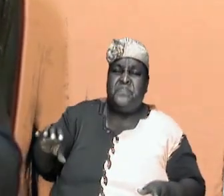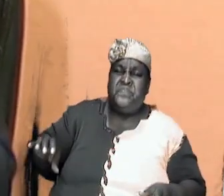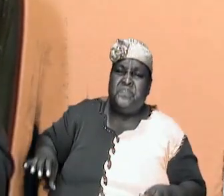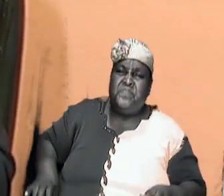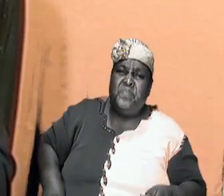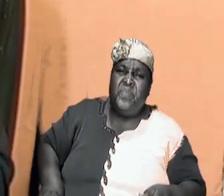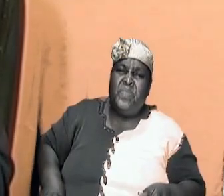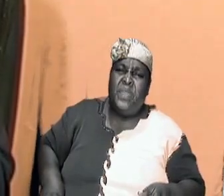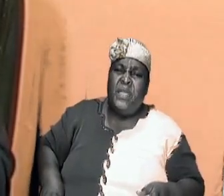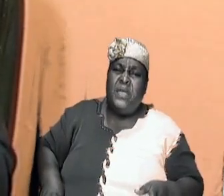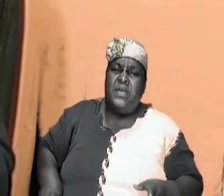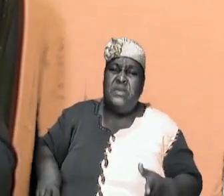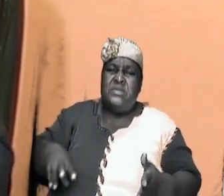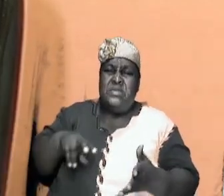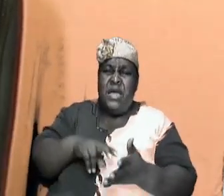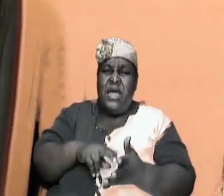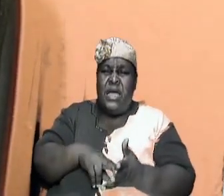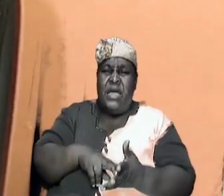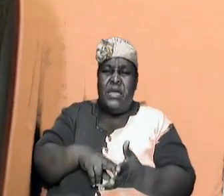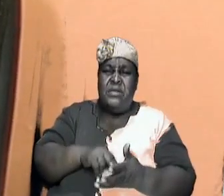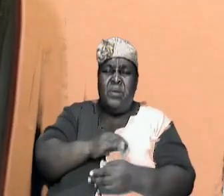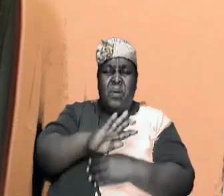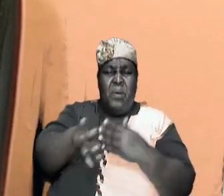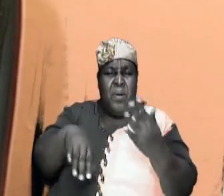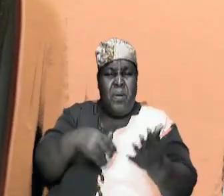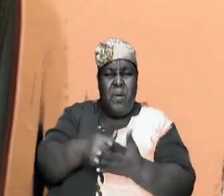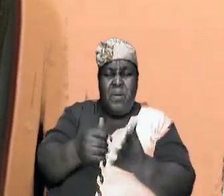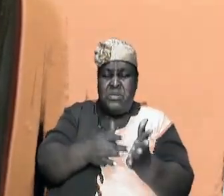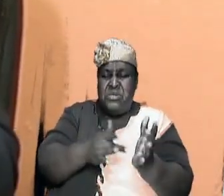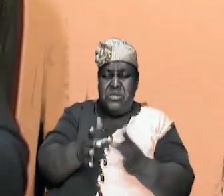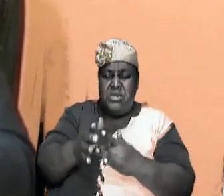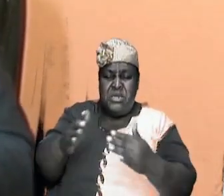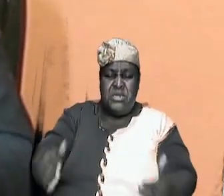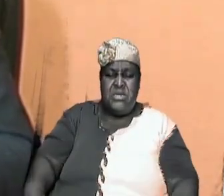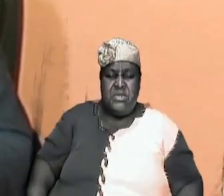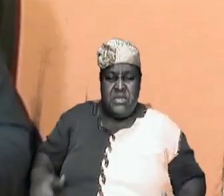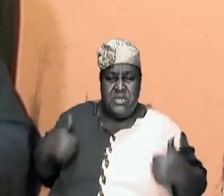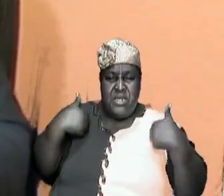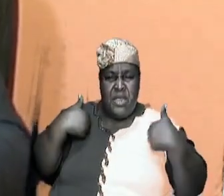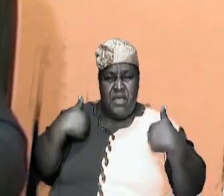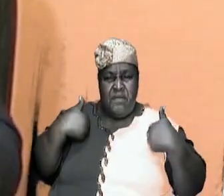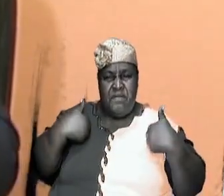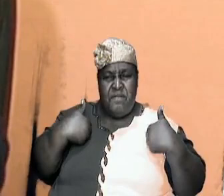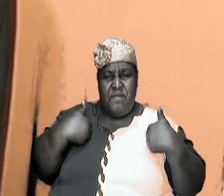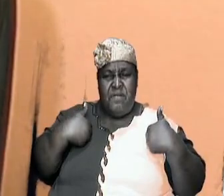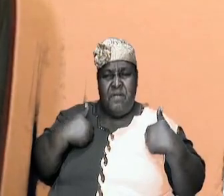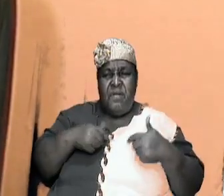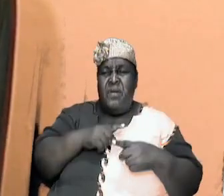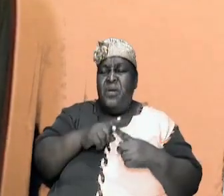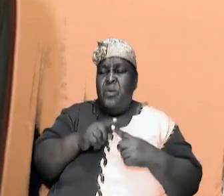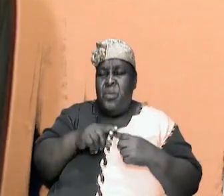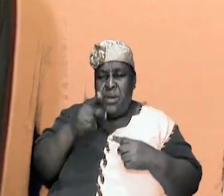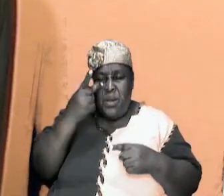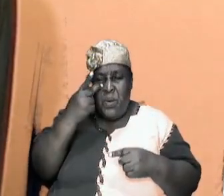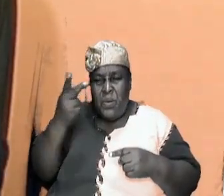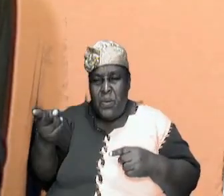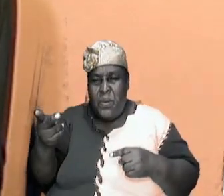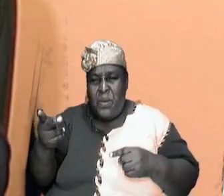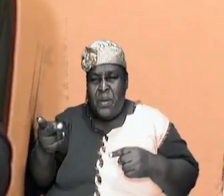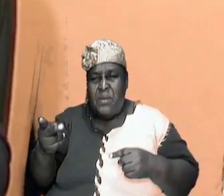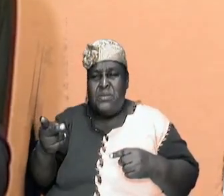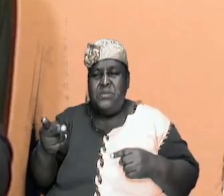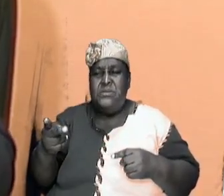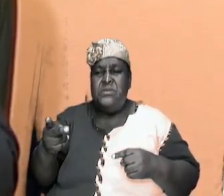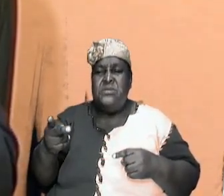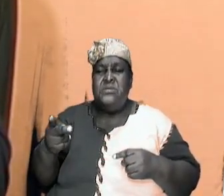that spans his entire life. Right, that's what I believe. And when you look